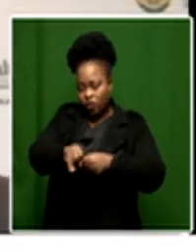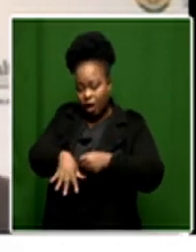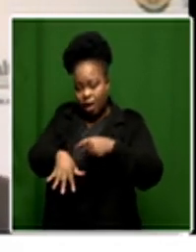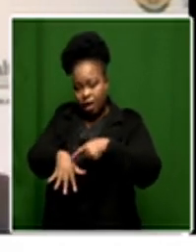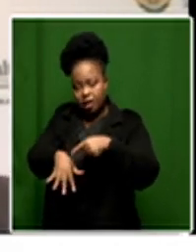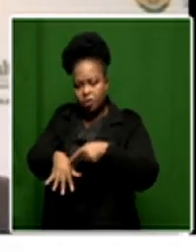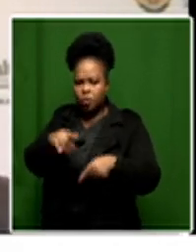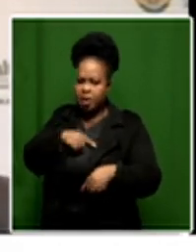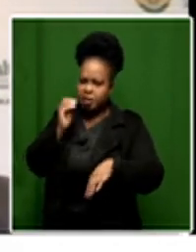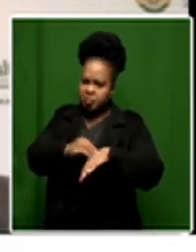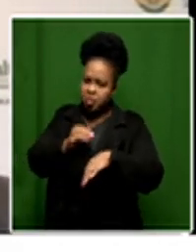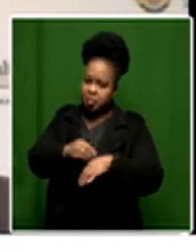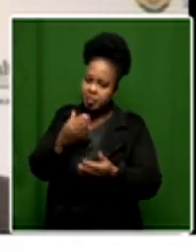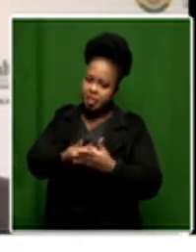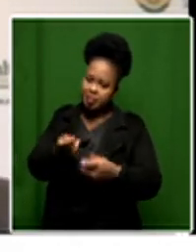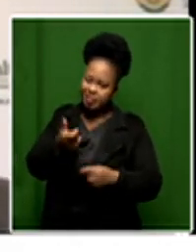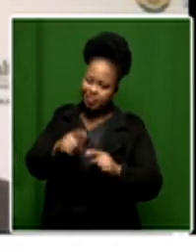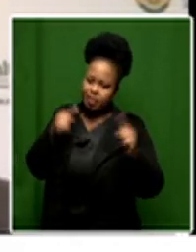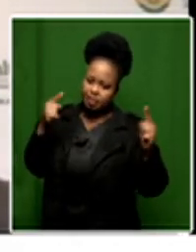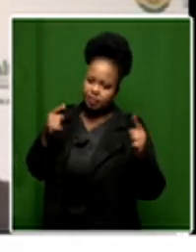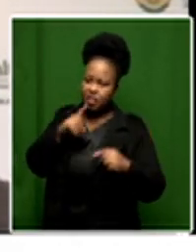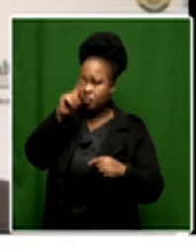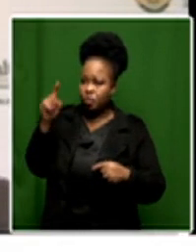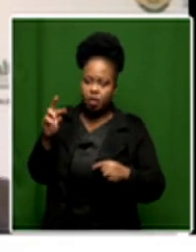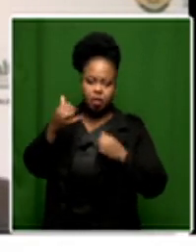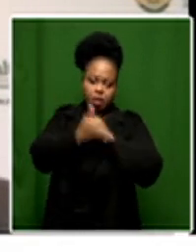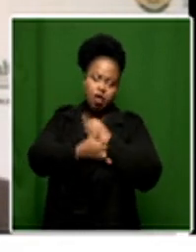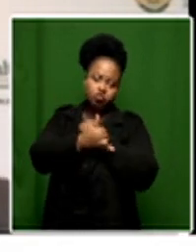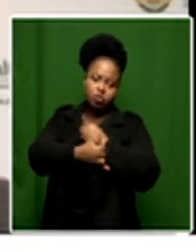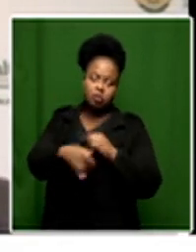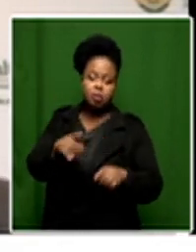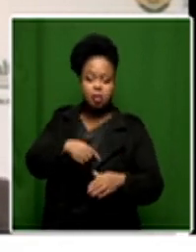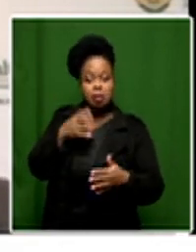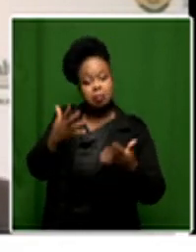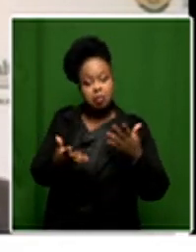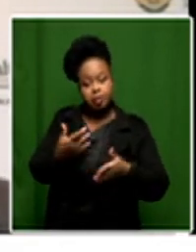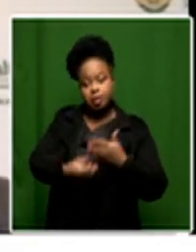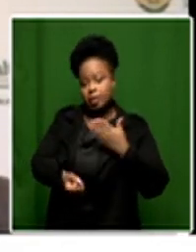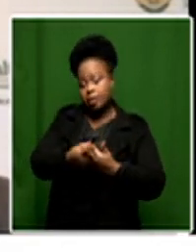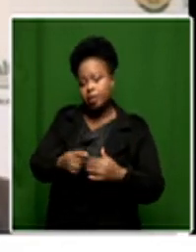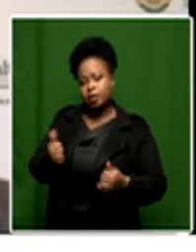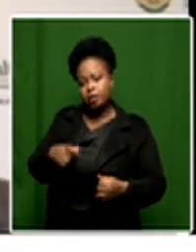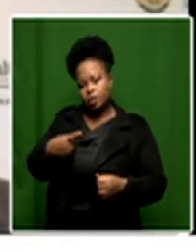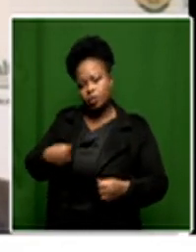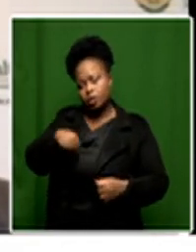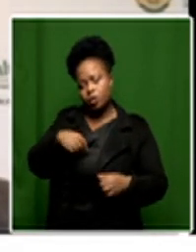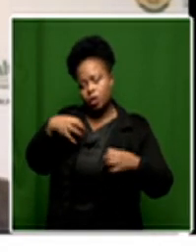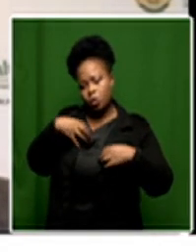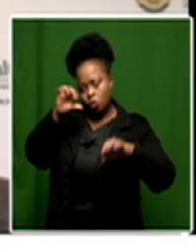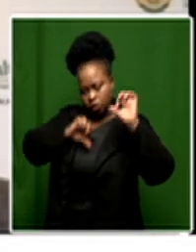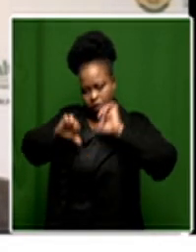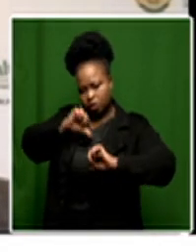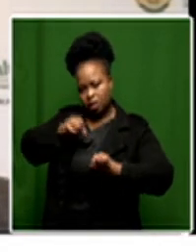be facing a problem that might be slightly different to the other countries, and as a result, therefore, we need to also have our own